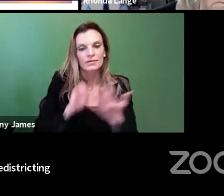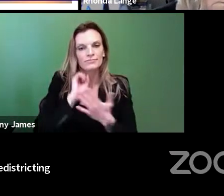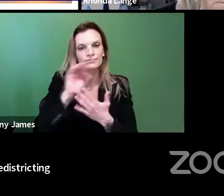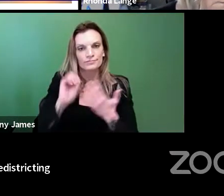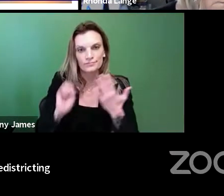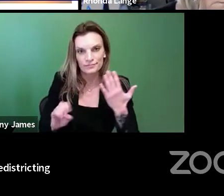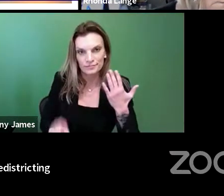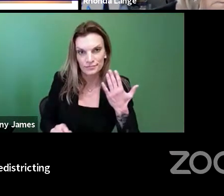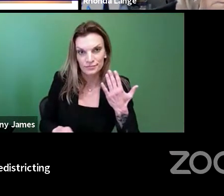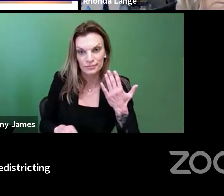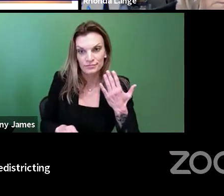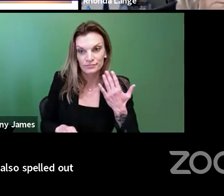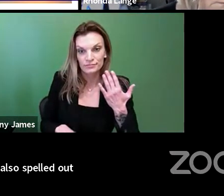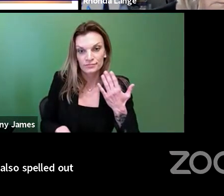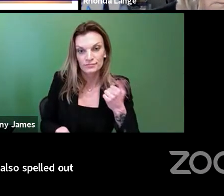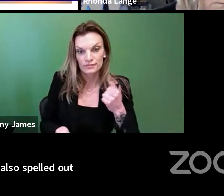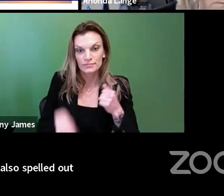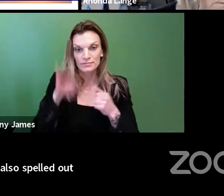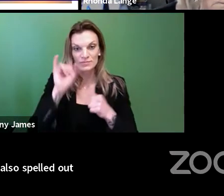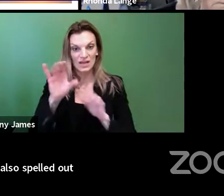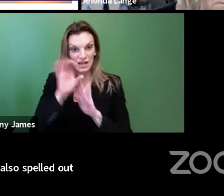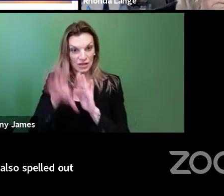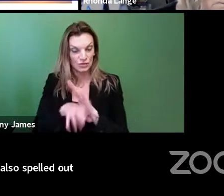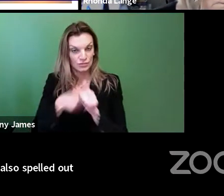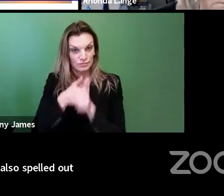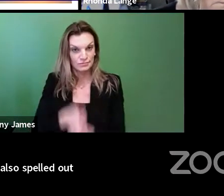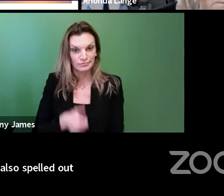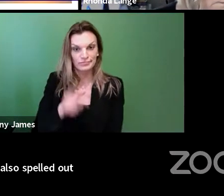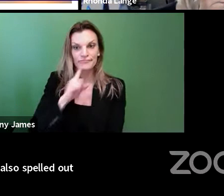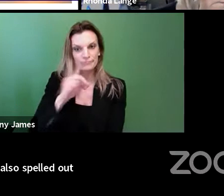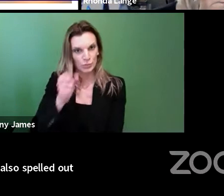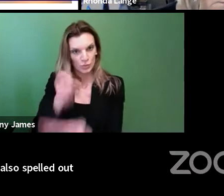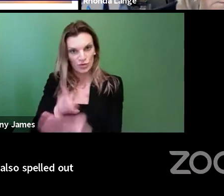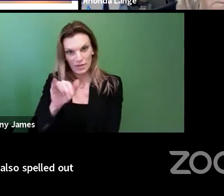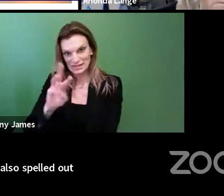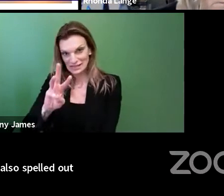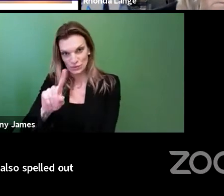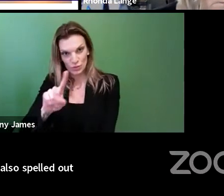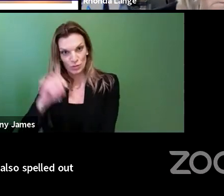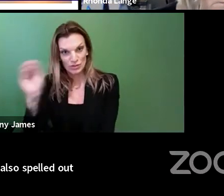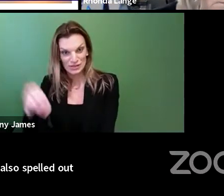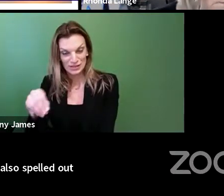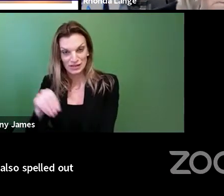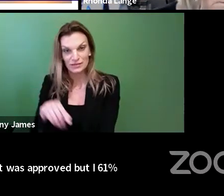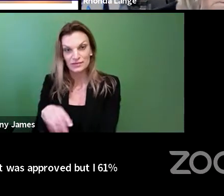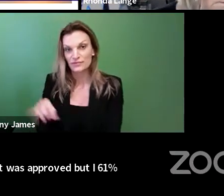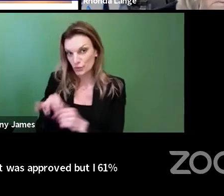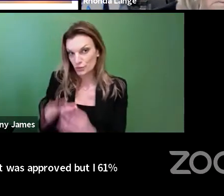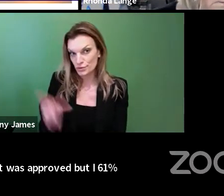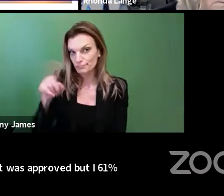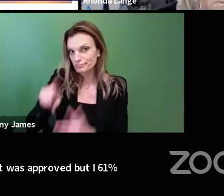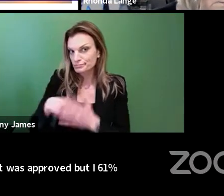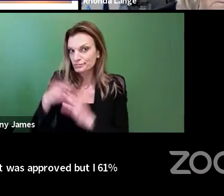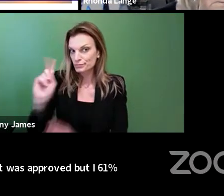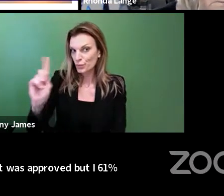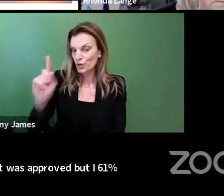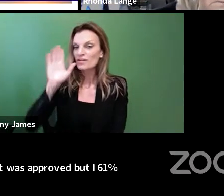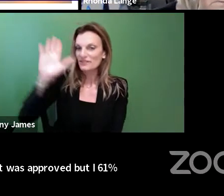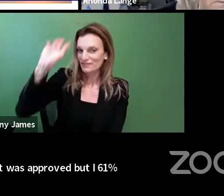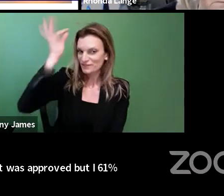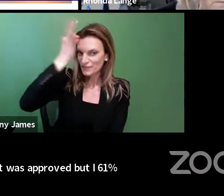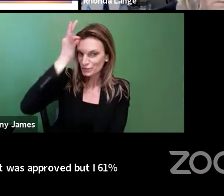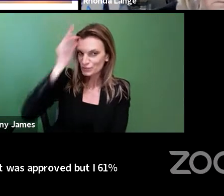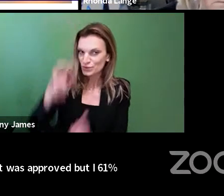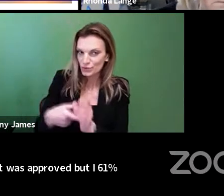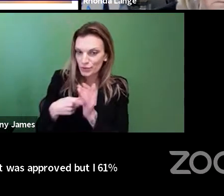the constitutional amendment that was approved by 61% of Michigan voters. They start with the federal requirements, which